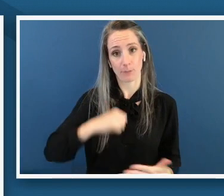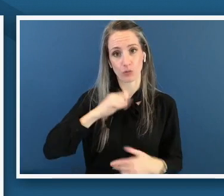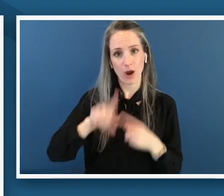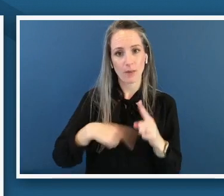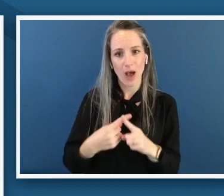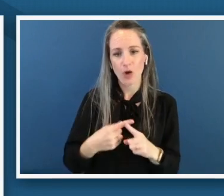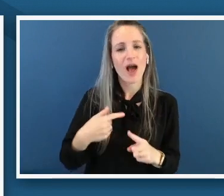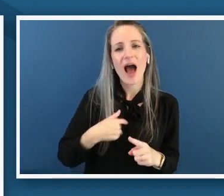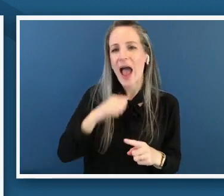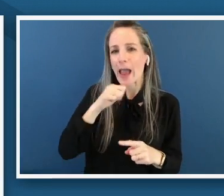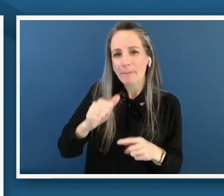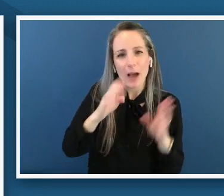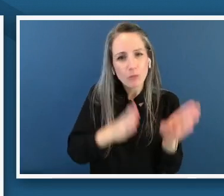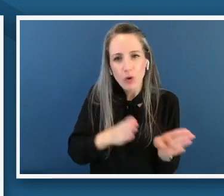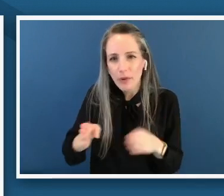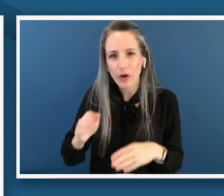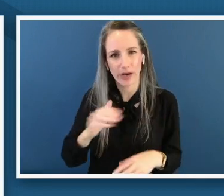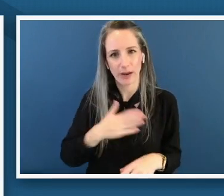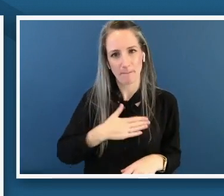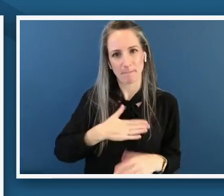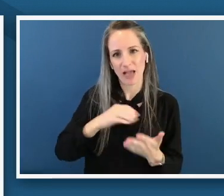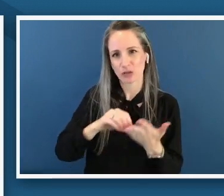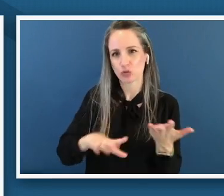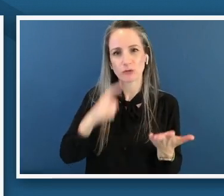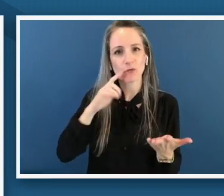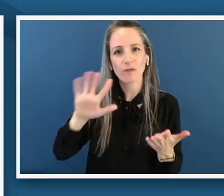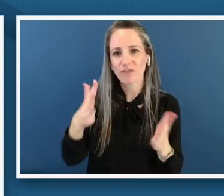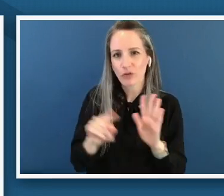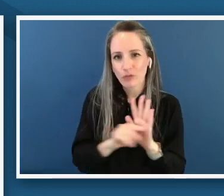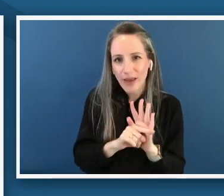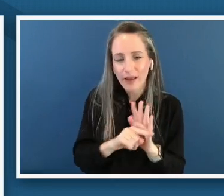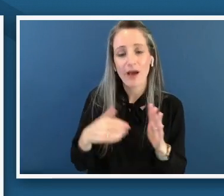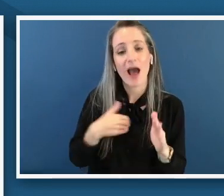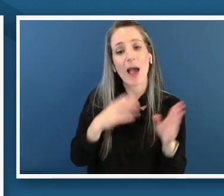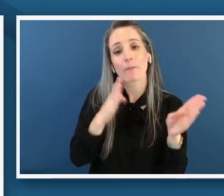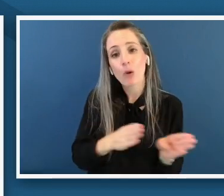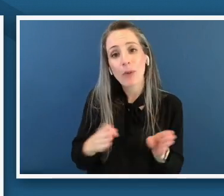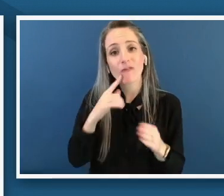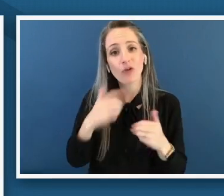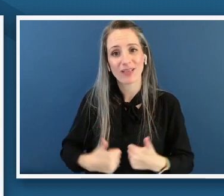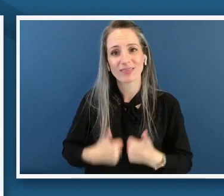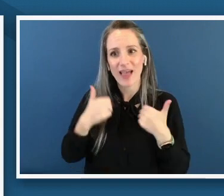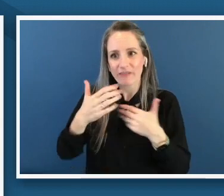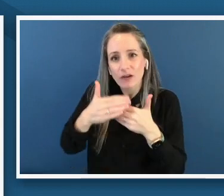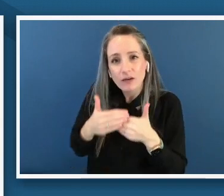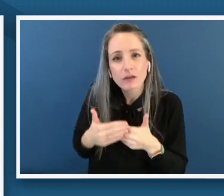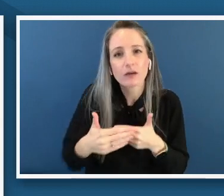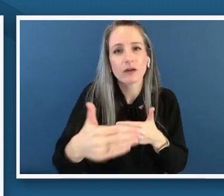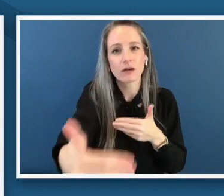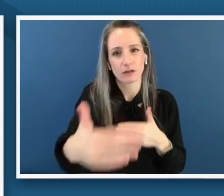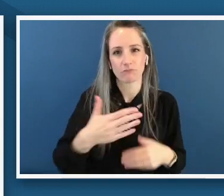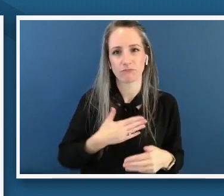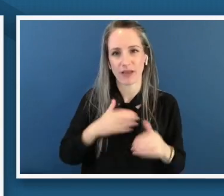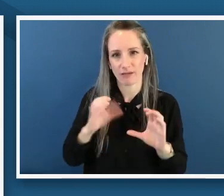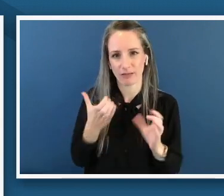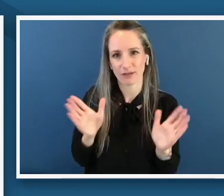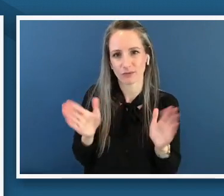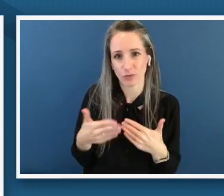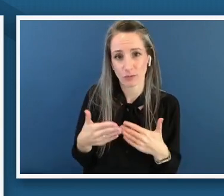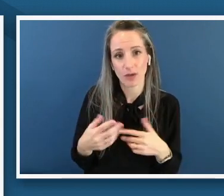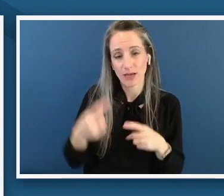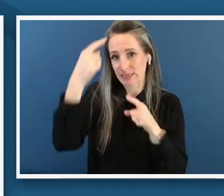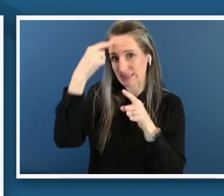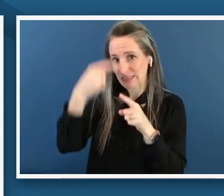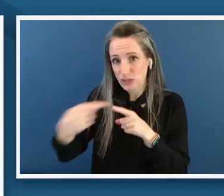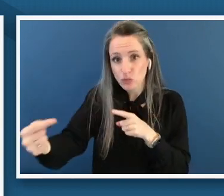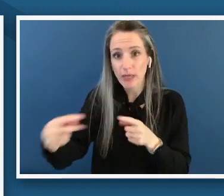for fifth grade. Right. I need them to be prepared for life outside of my classroom. So when you would disagree with someone, you don't necessarily have to raise